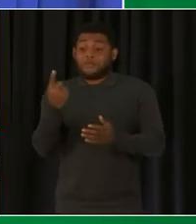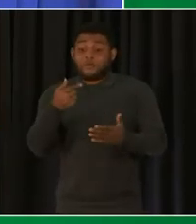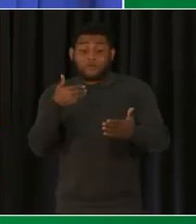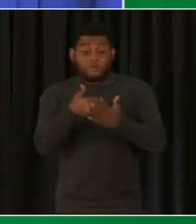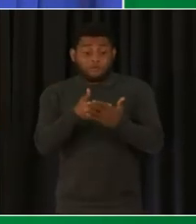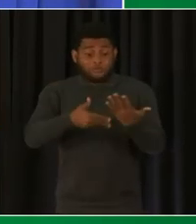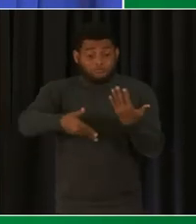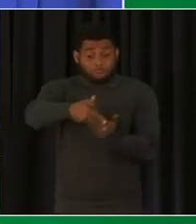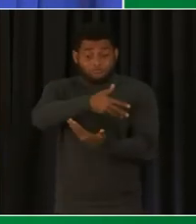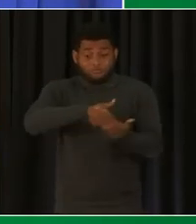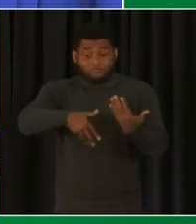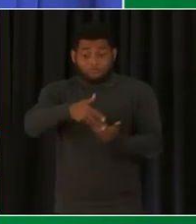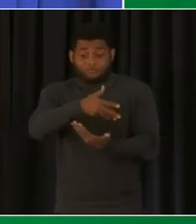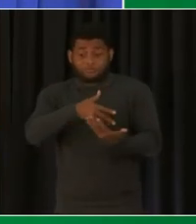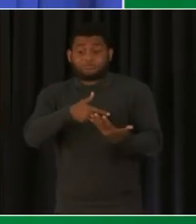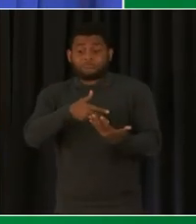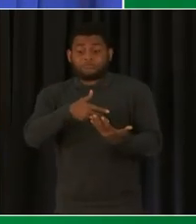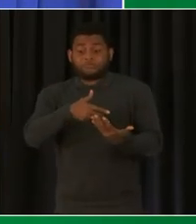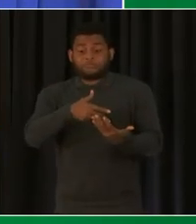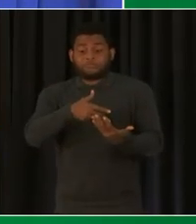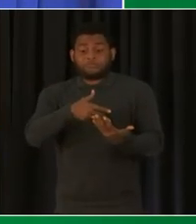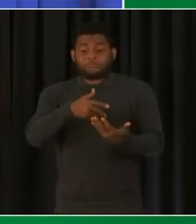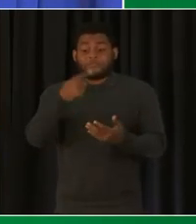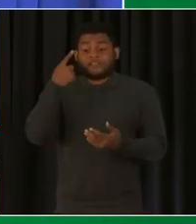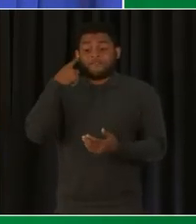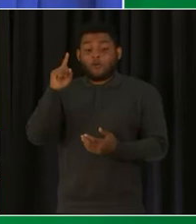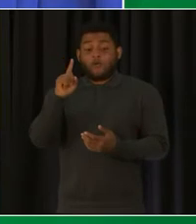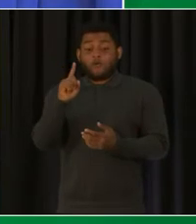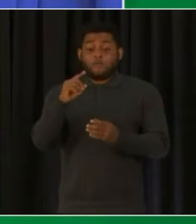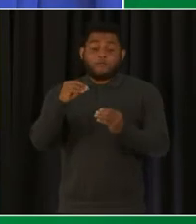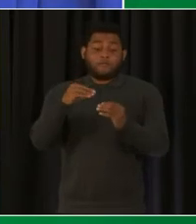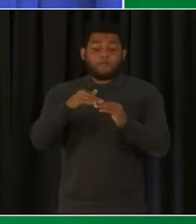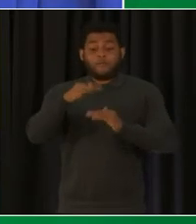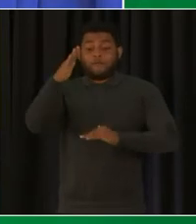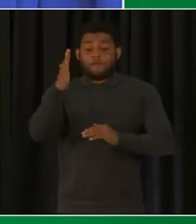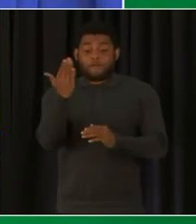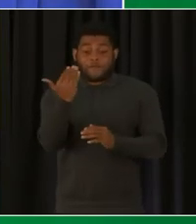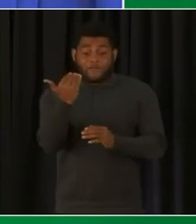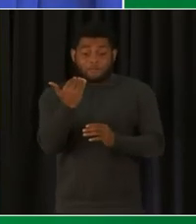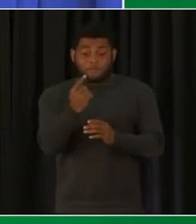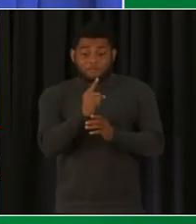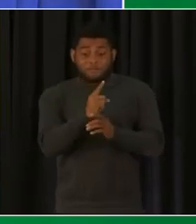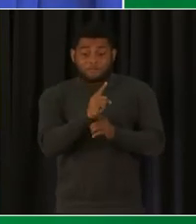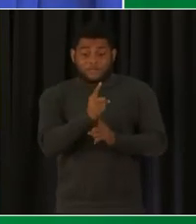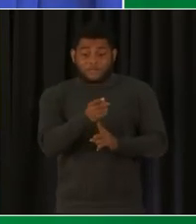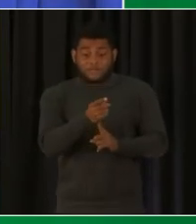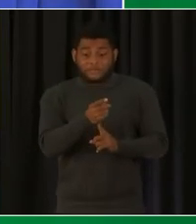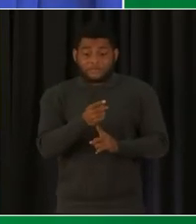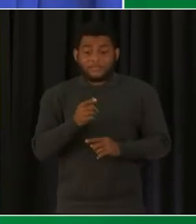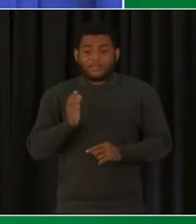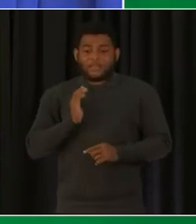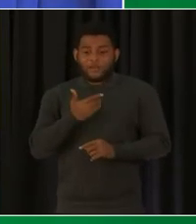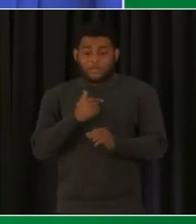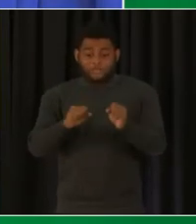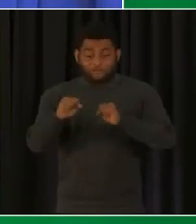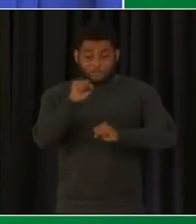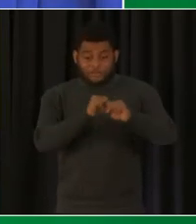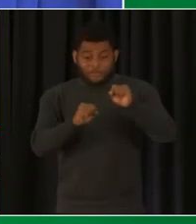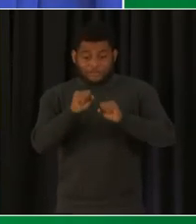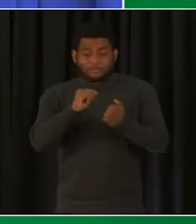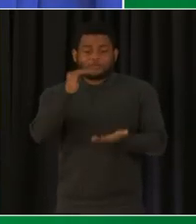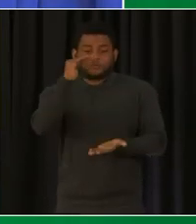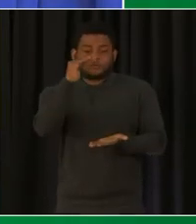to a person who is COVID positive during their infectious period. And so our strategy to reduce